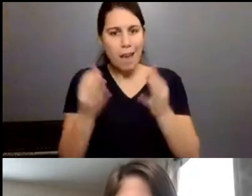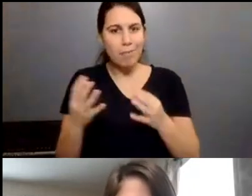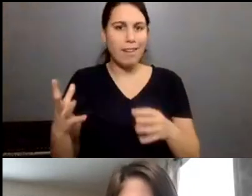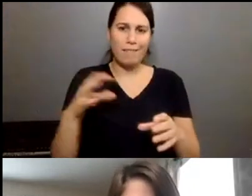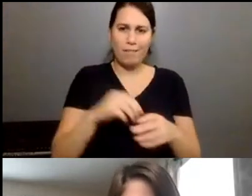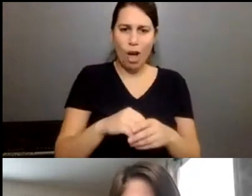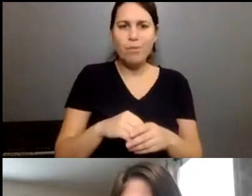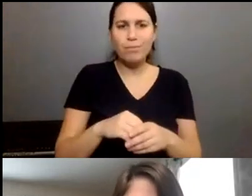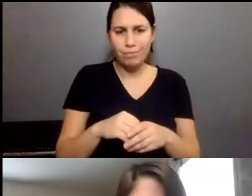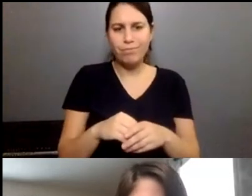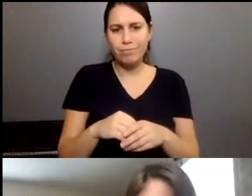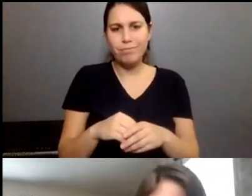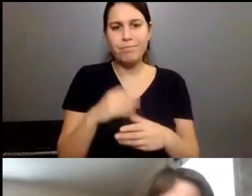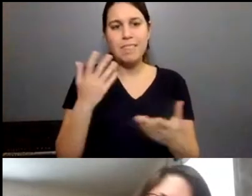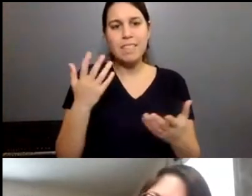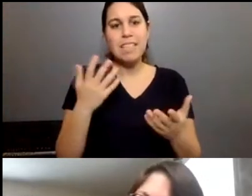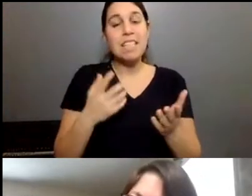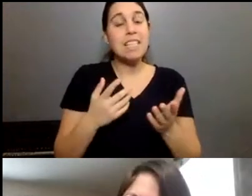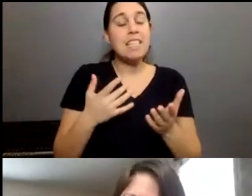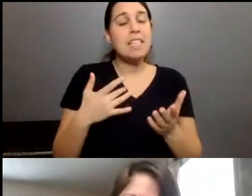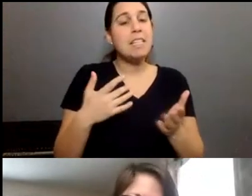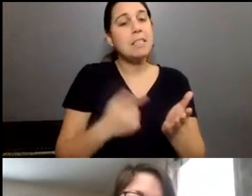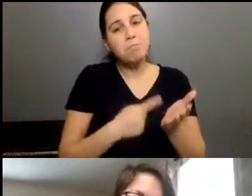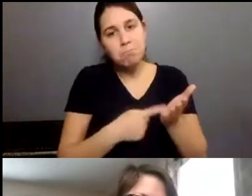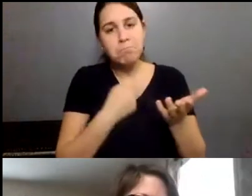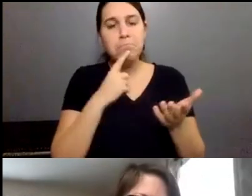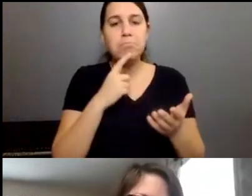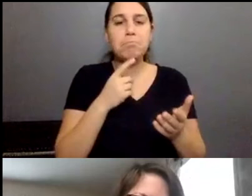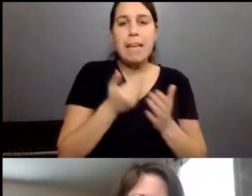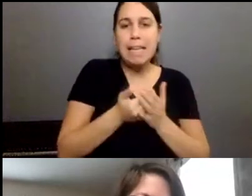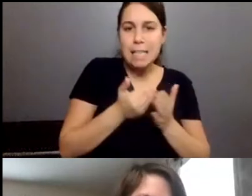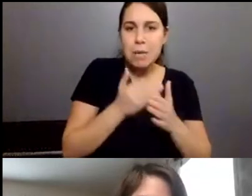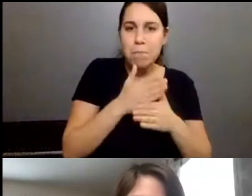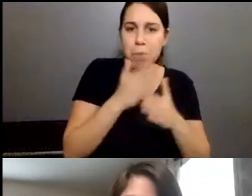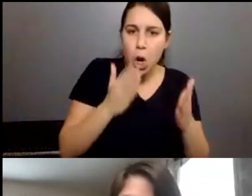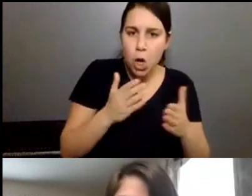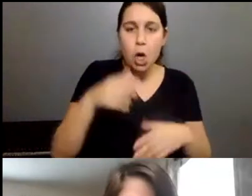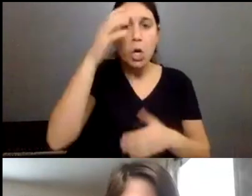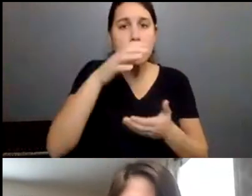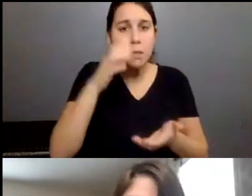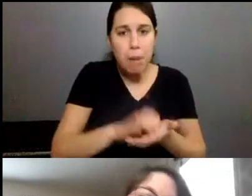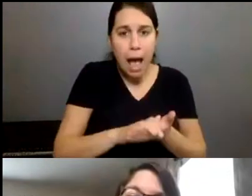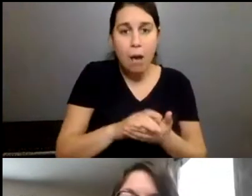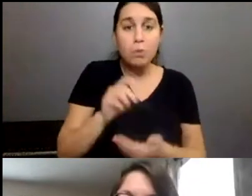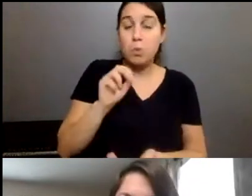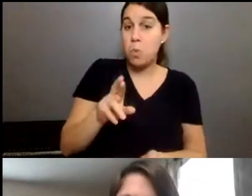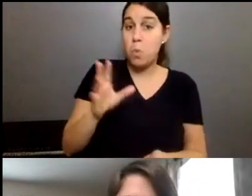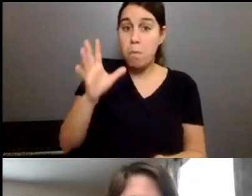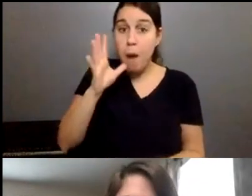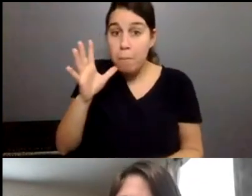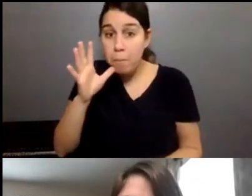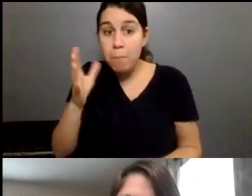involvement. Occasionally it's an intimate partner or spouse, and other times it could be mom or significant